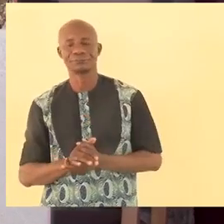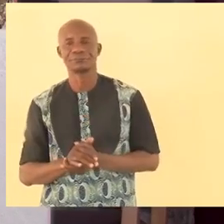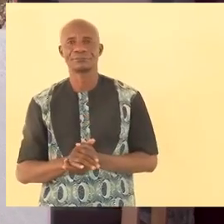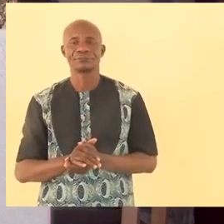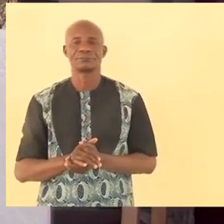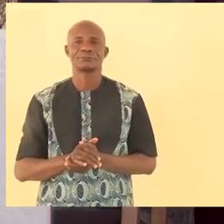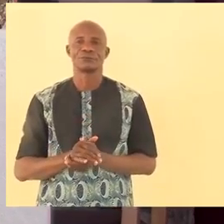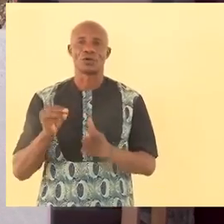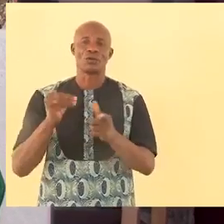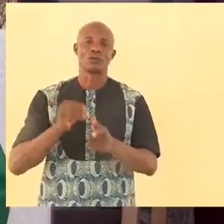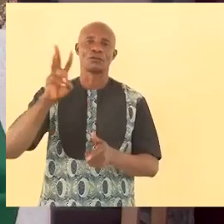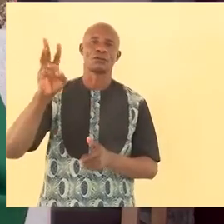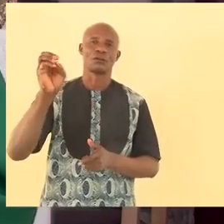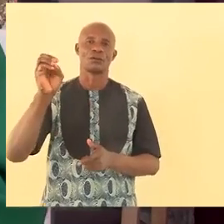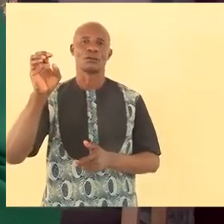4 woes.